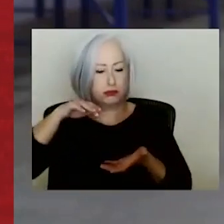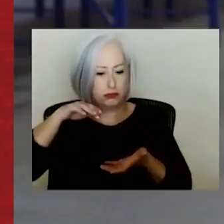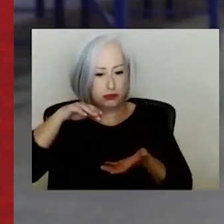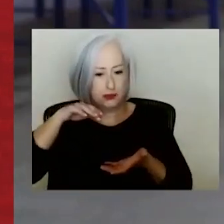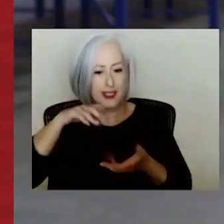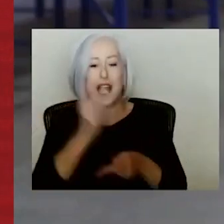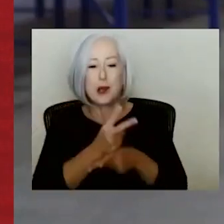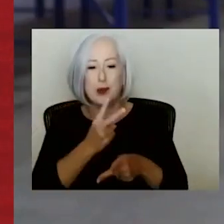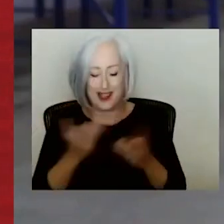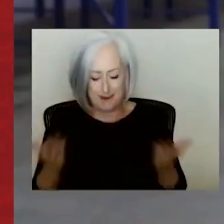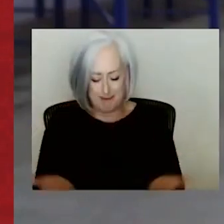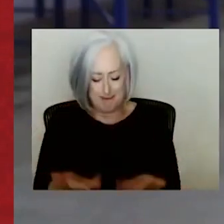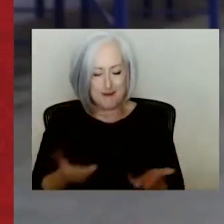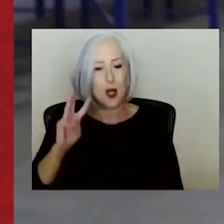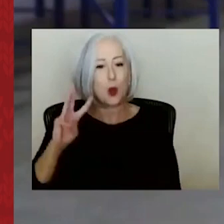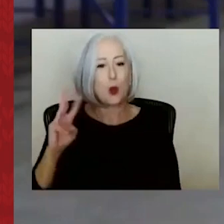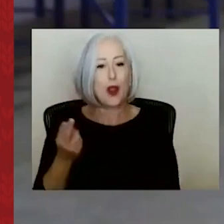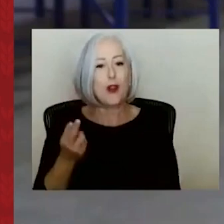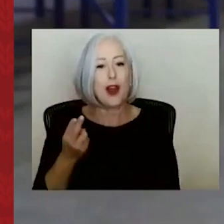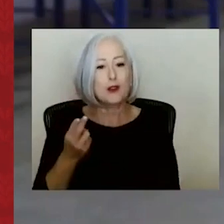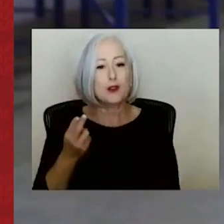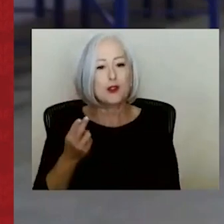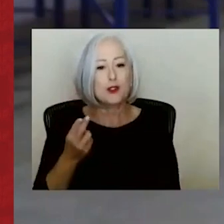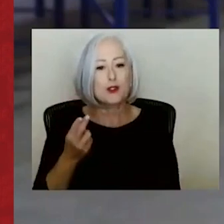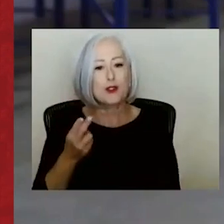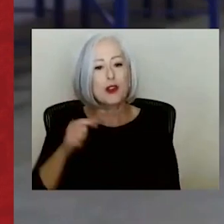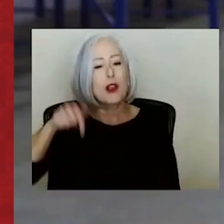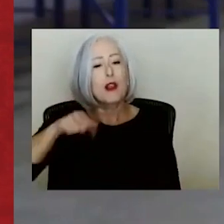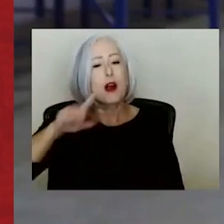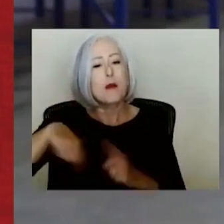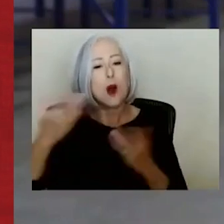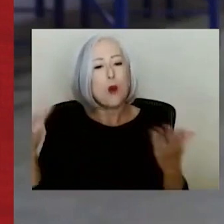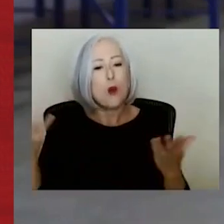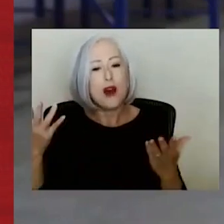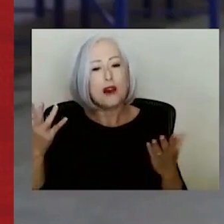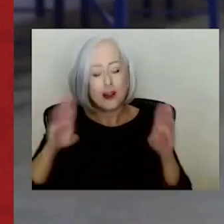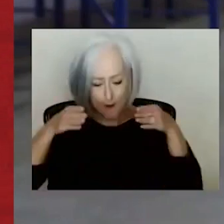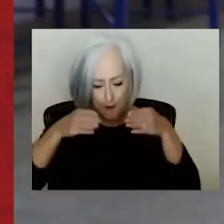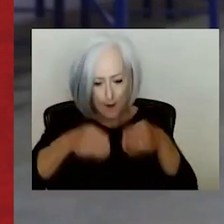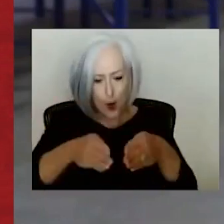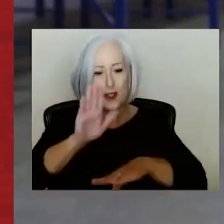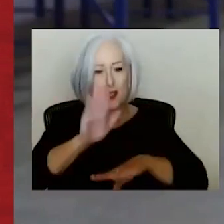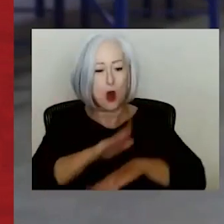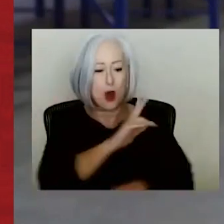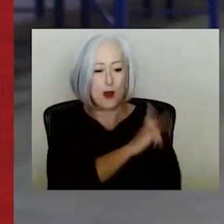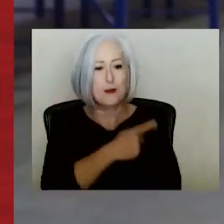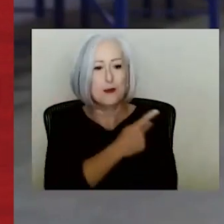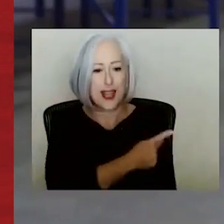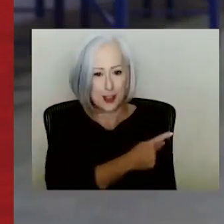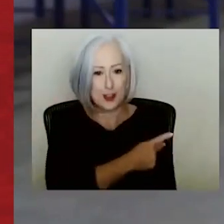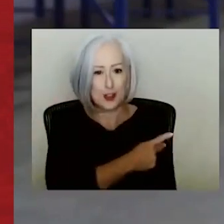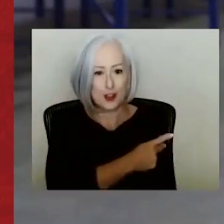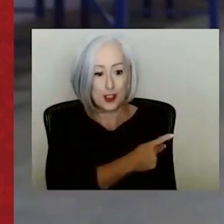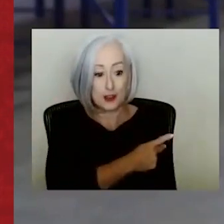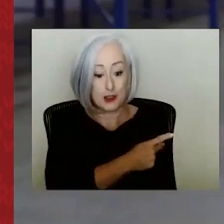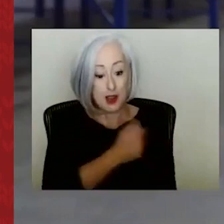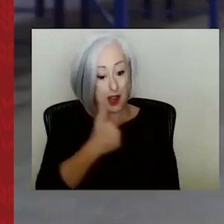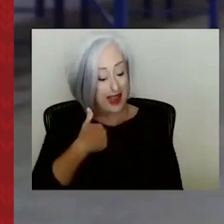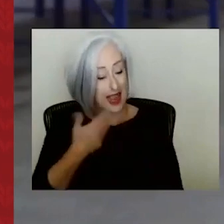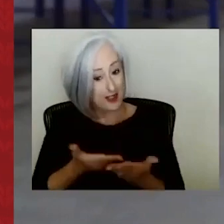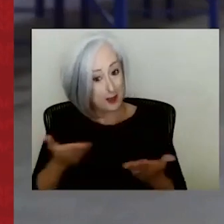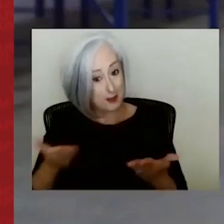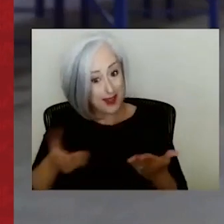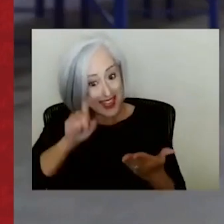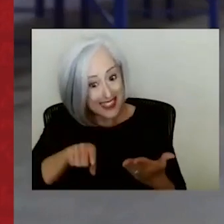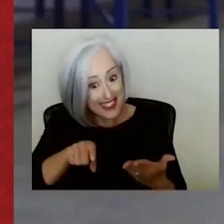this is about keeping our patient in the center of everything we do. You know, we want to make sure they have the supplies they need, when they need